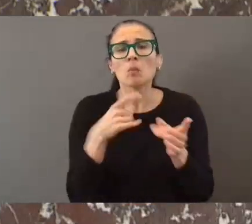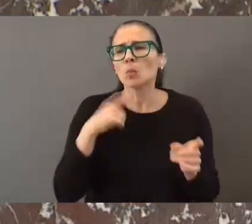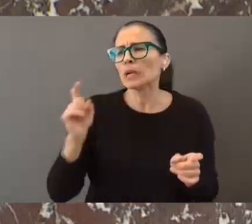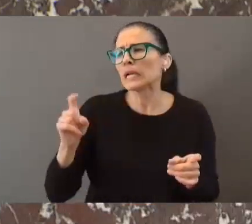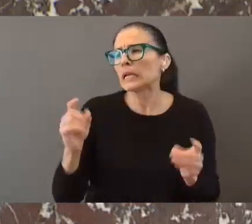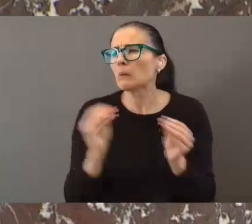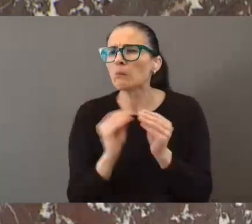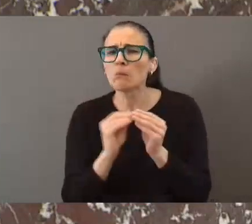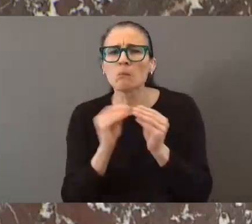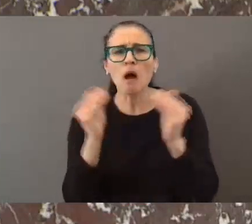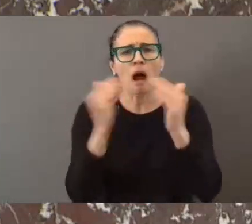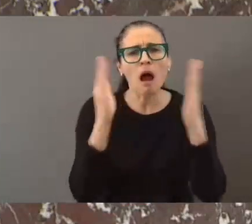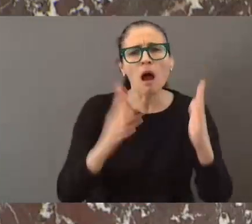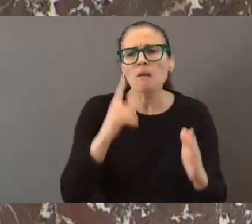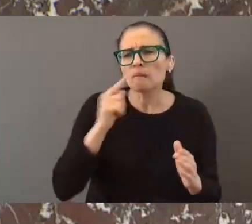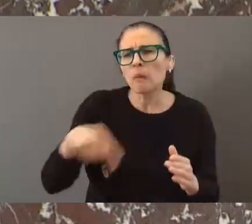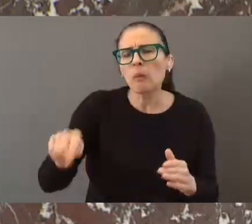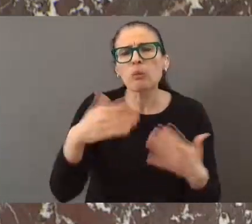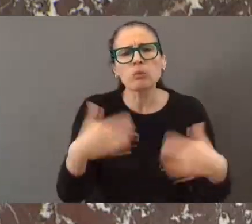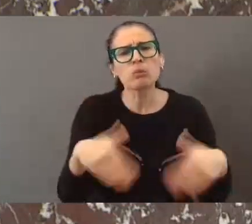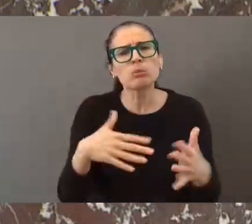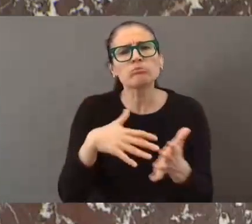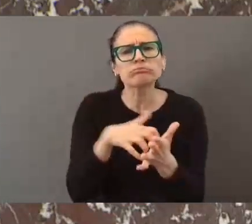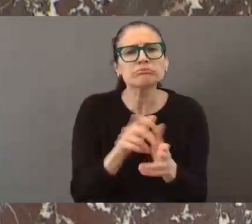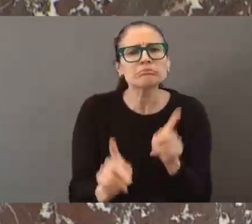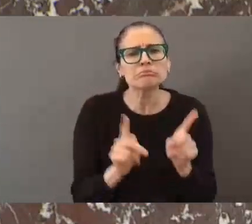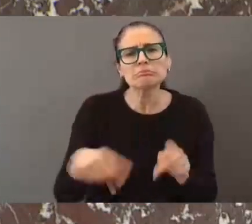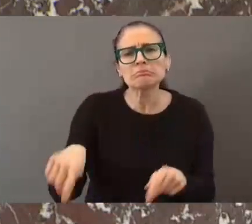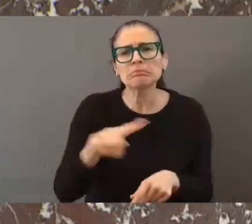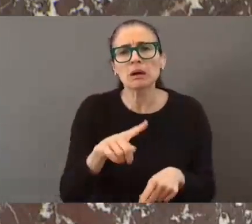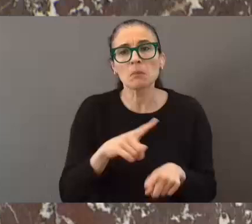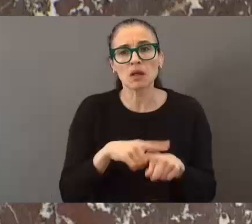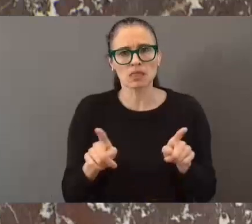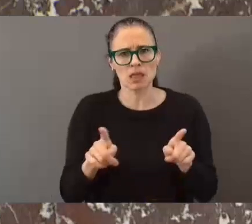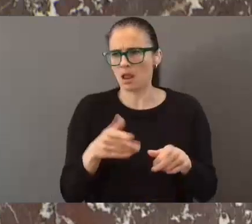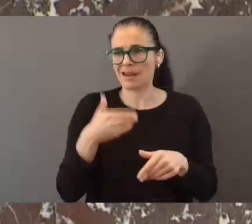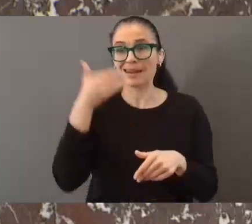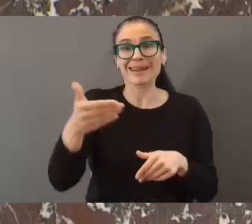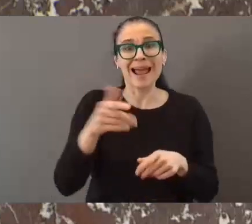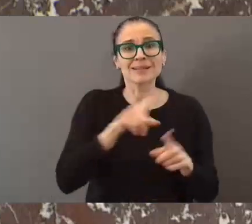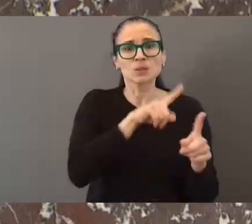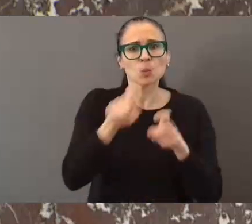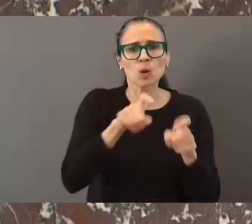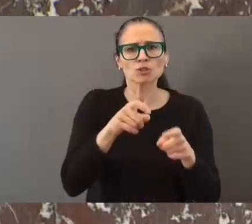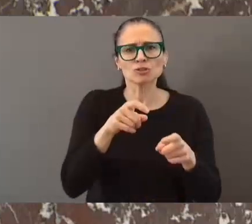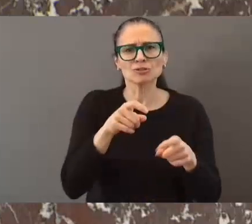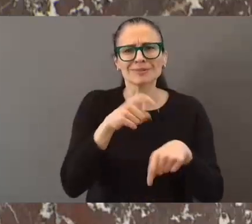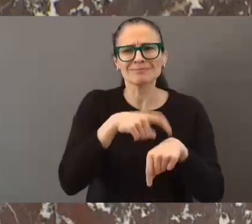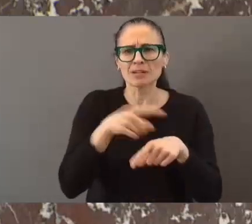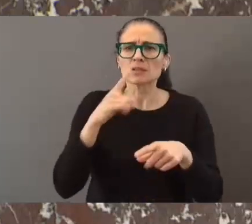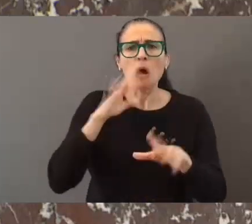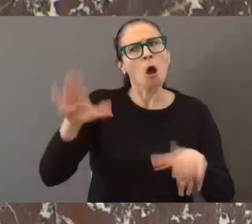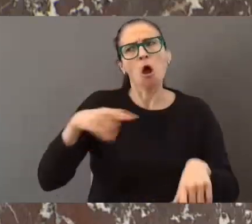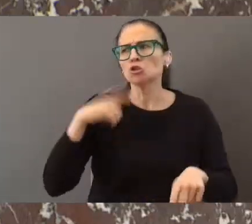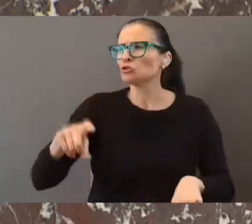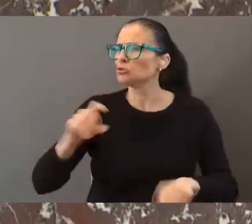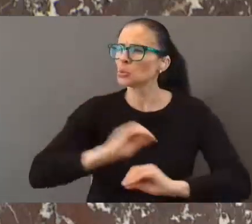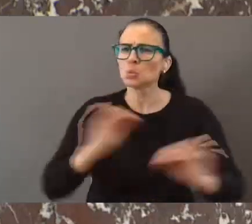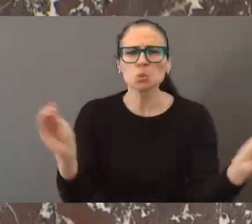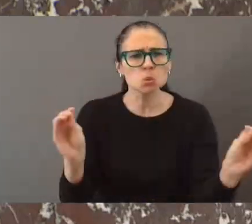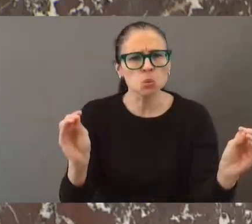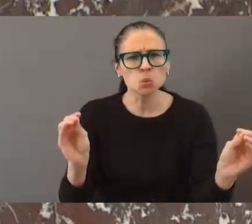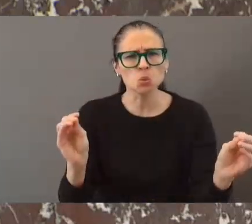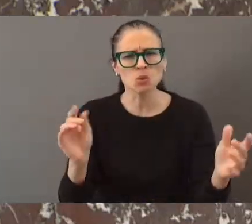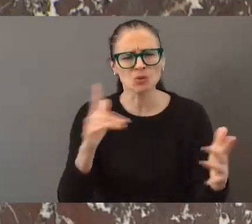from them about how we shouldn't have it. Sometimes we hear we need more resources. Sometimes they say it's too many resources in one area, Honourable Speaker. They can't